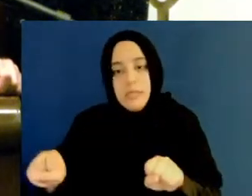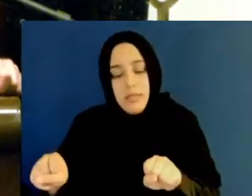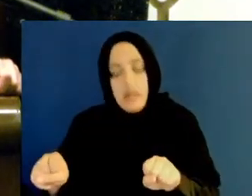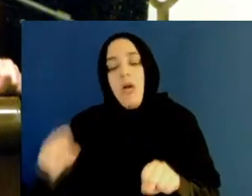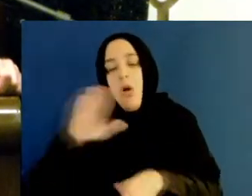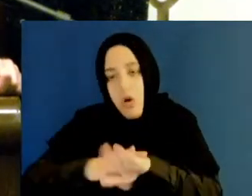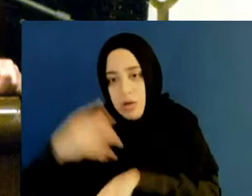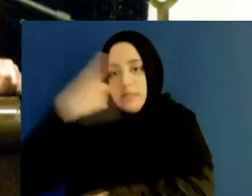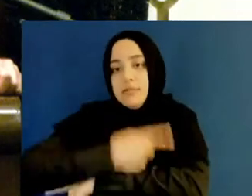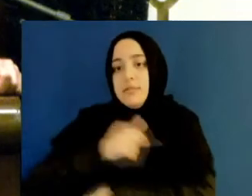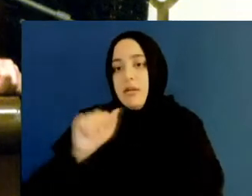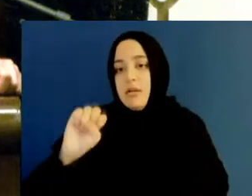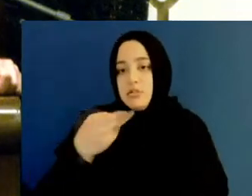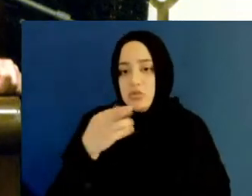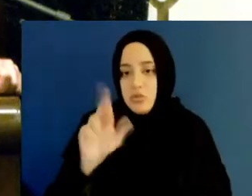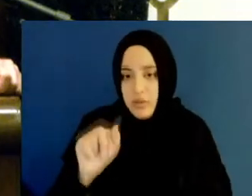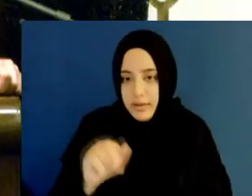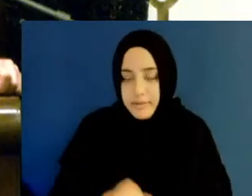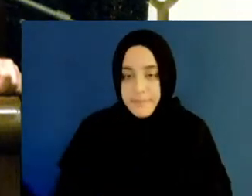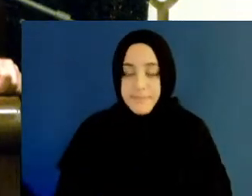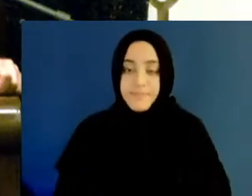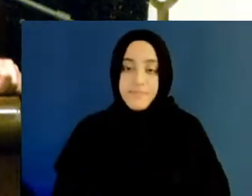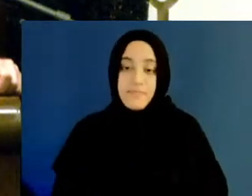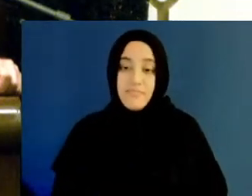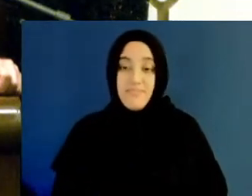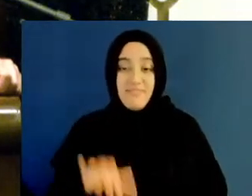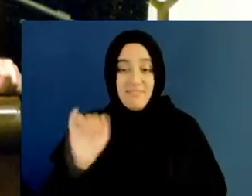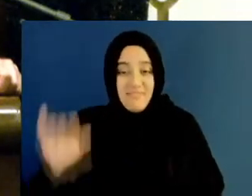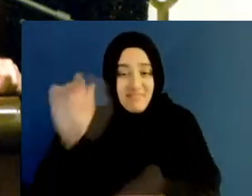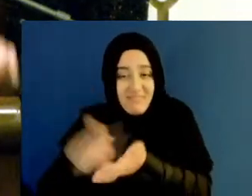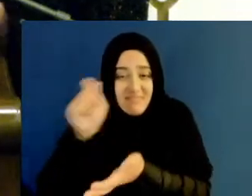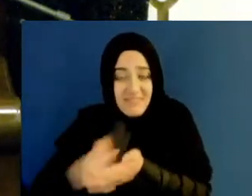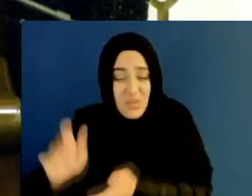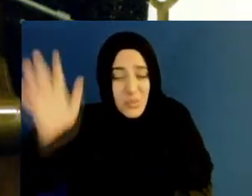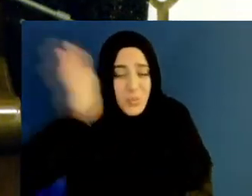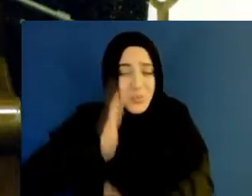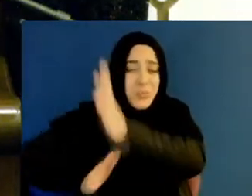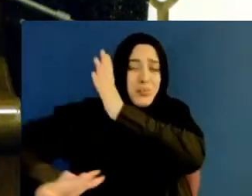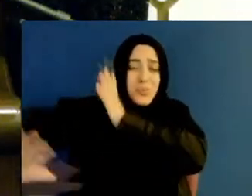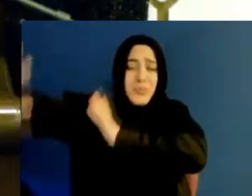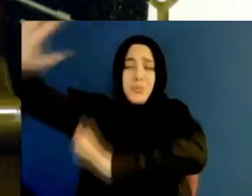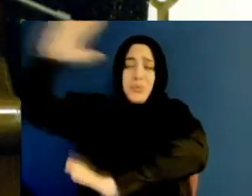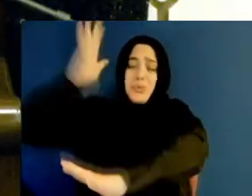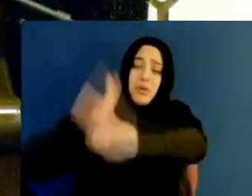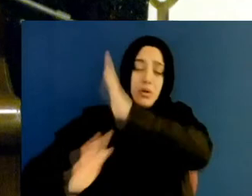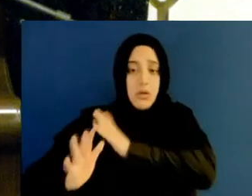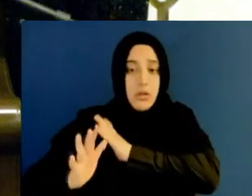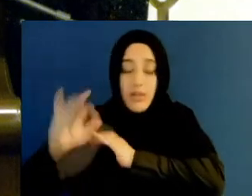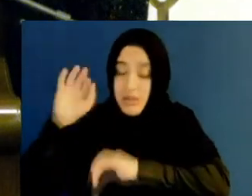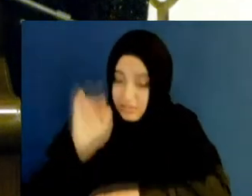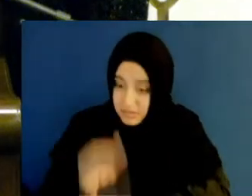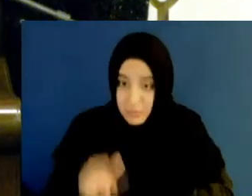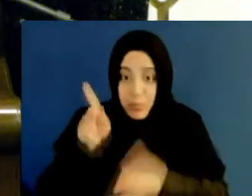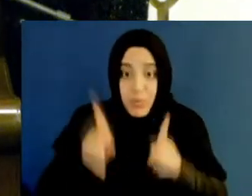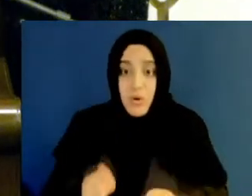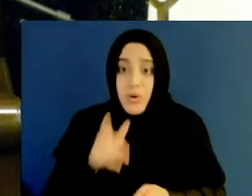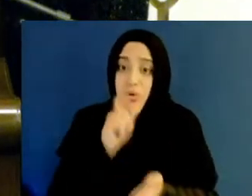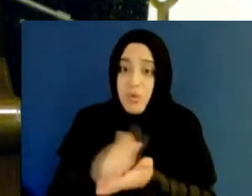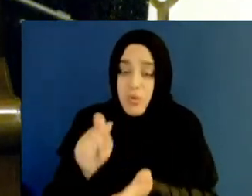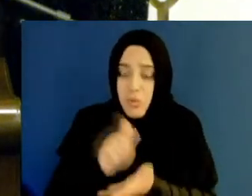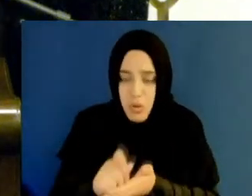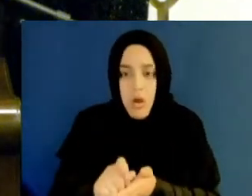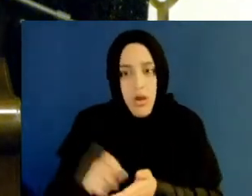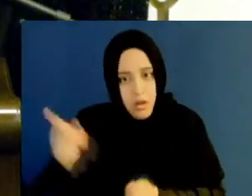Narration is qadimi, coming from the time of Imam al-Baqir or Imam al-Sadiq. The narrator is somebody who is approved and who